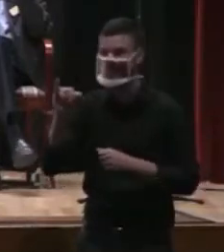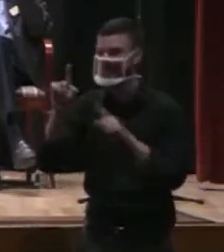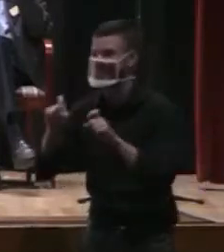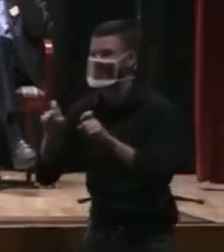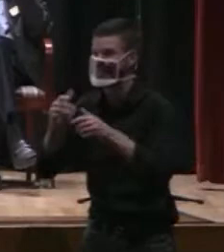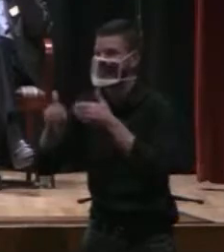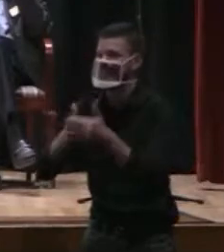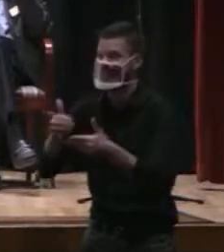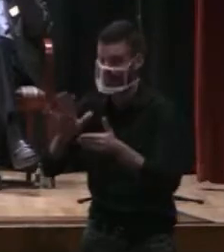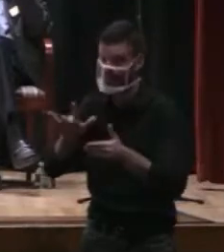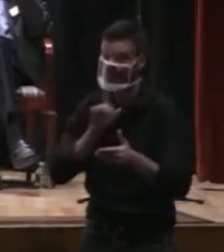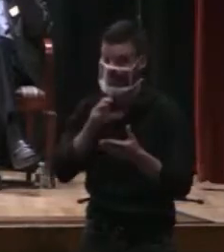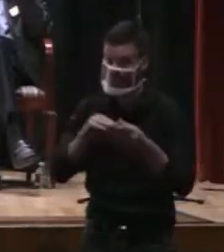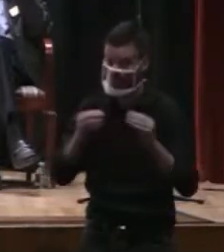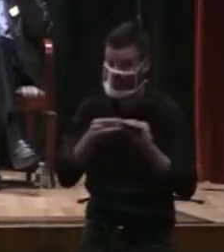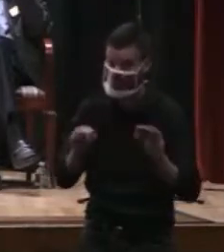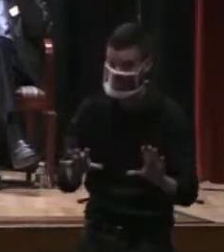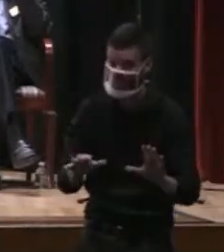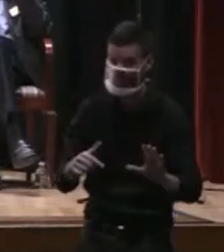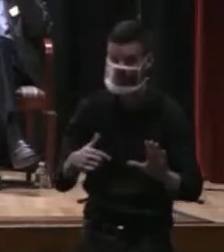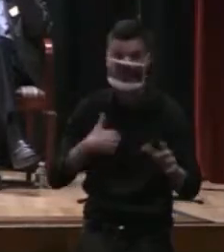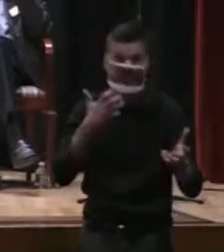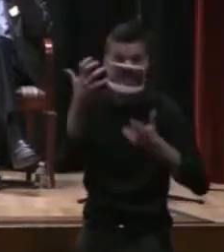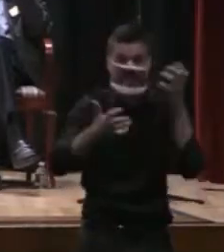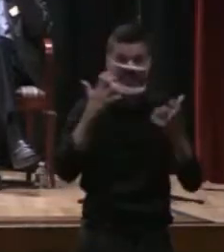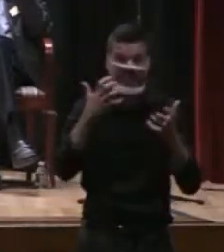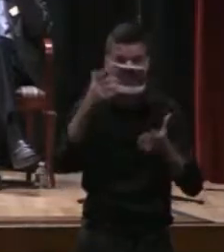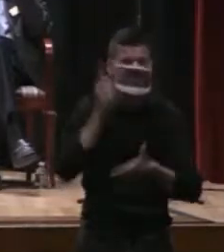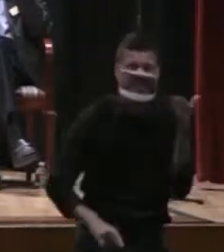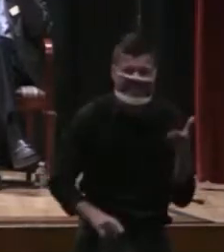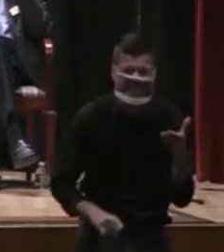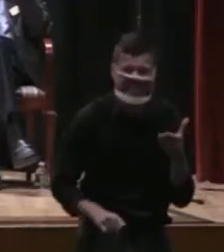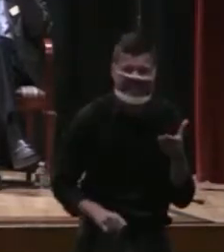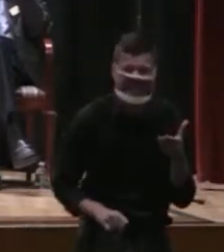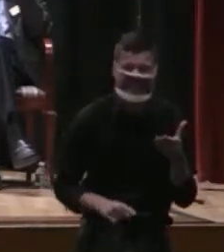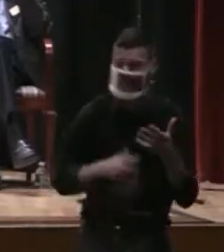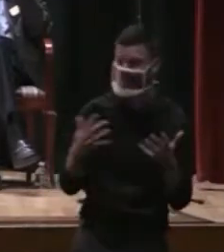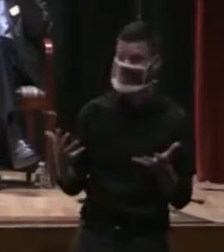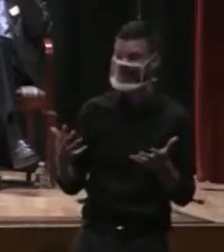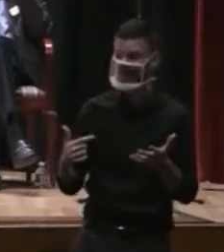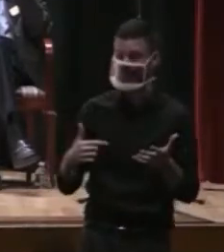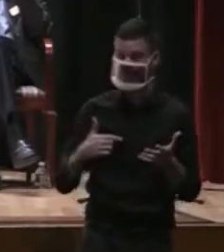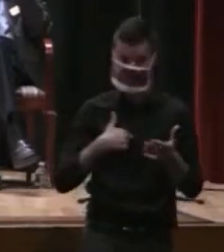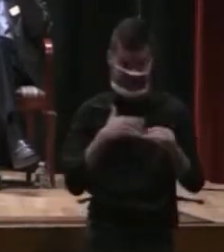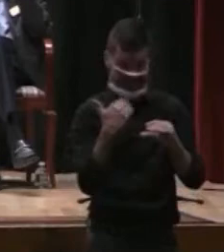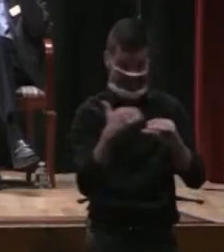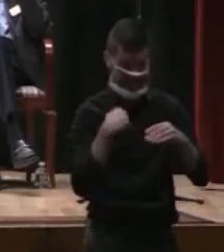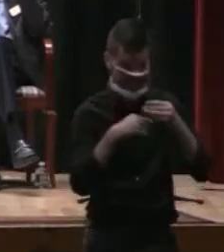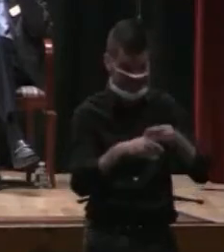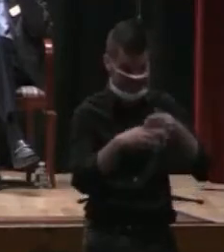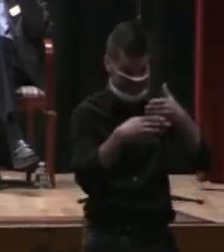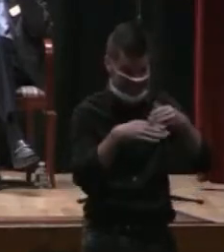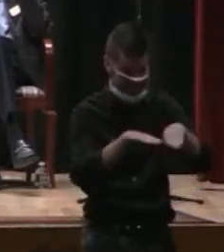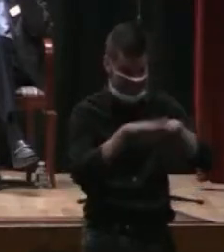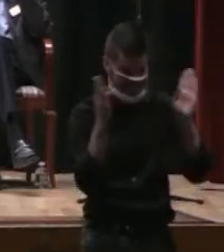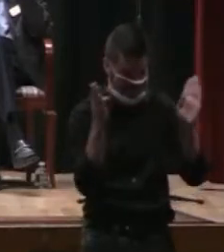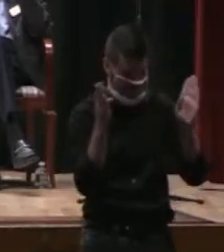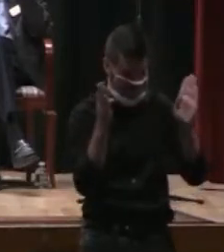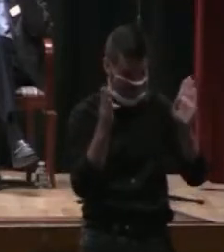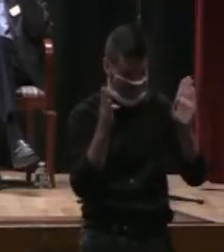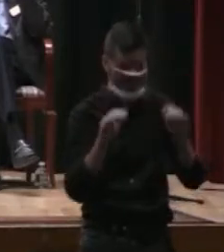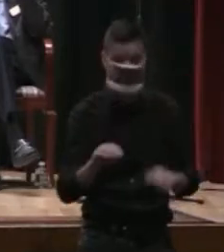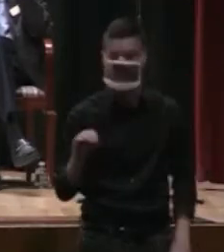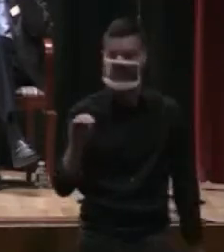story. I screamed, "What?" as I opened the email. Maddie asked